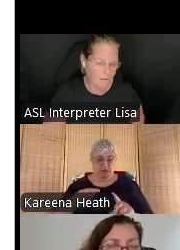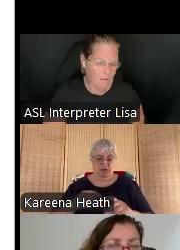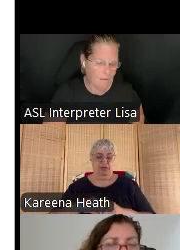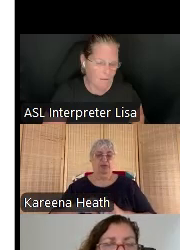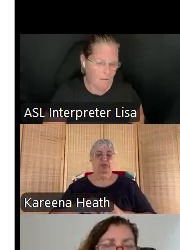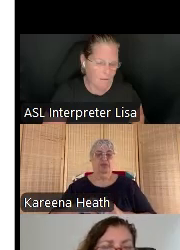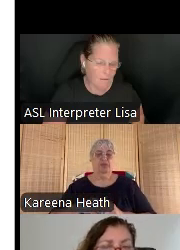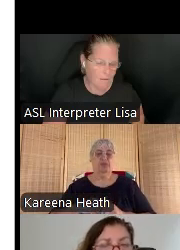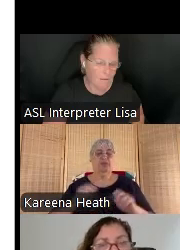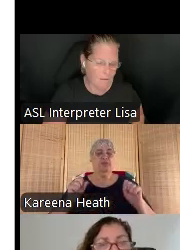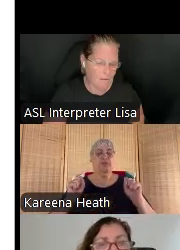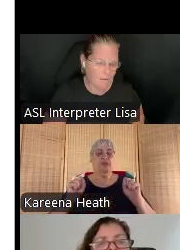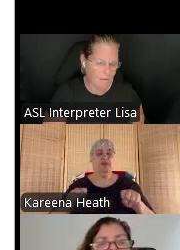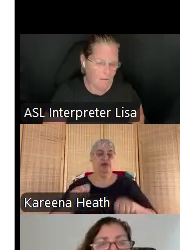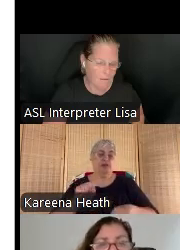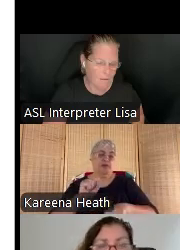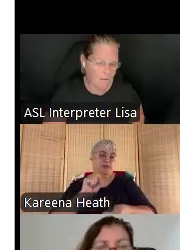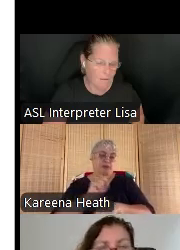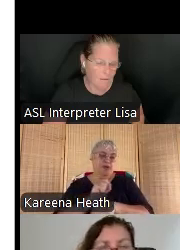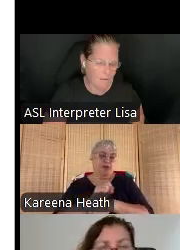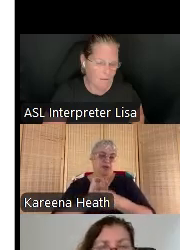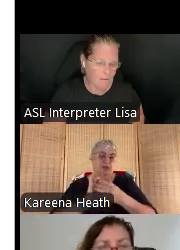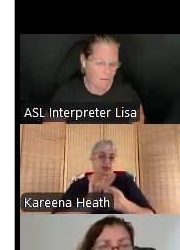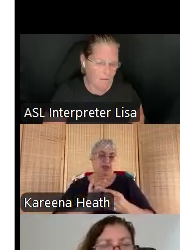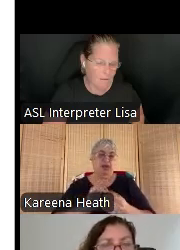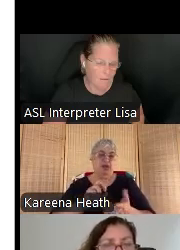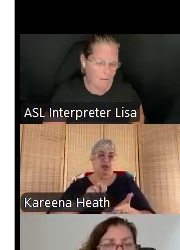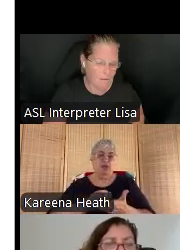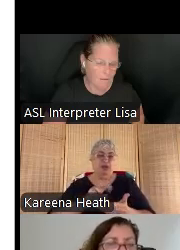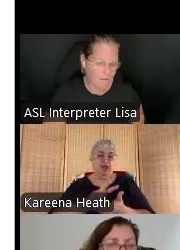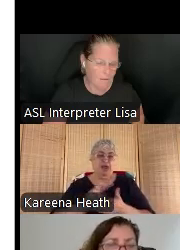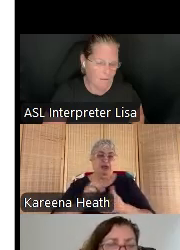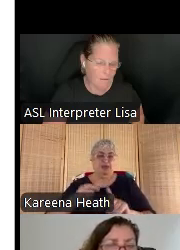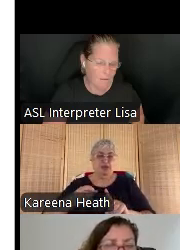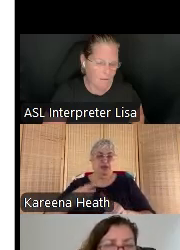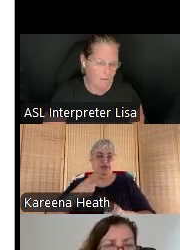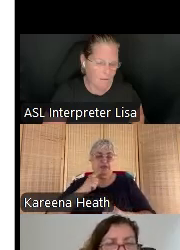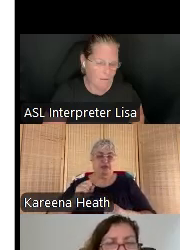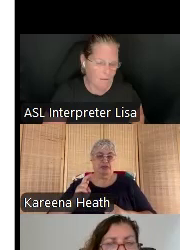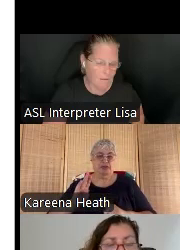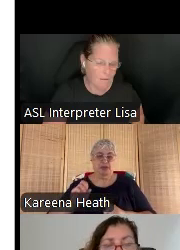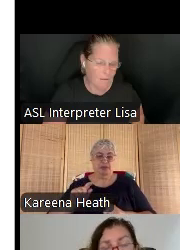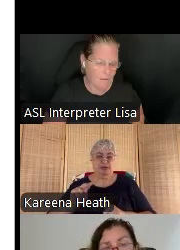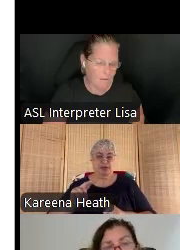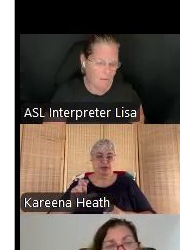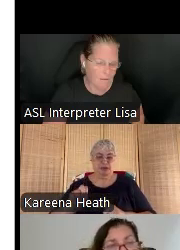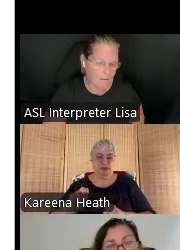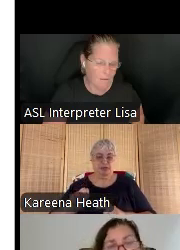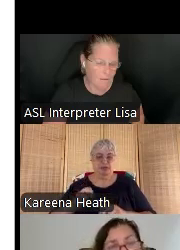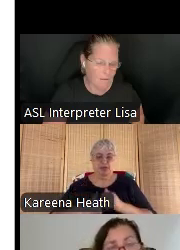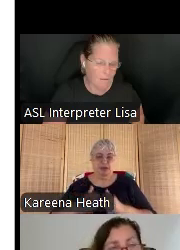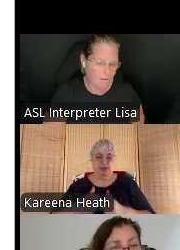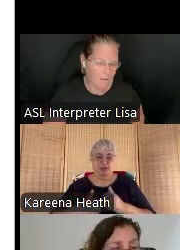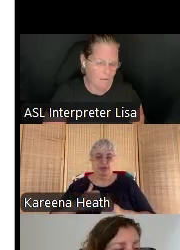are possible work-related relapse triggers for those with substance use disorder. These are just